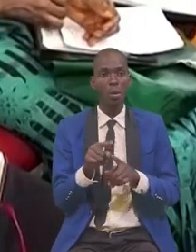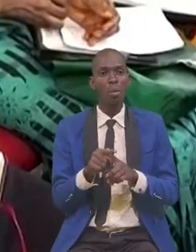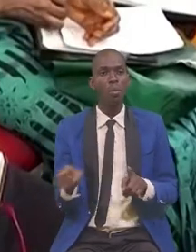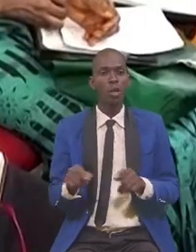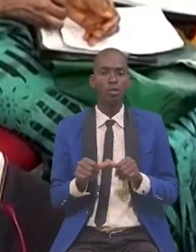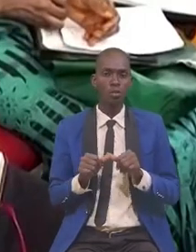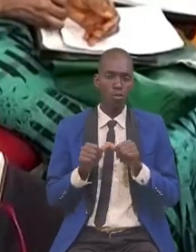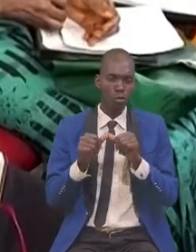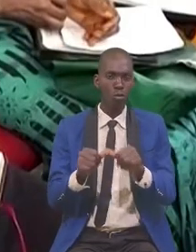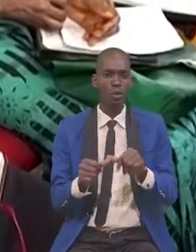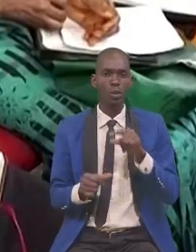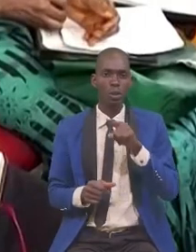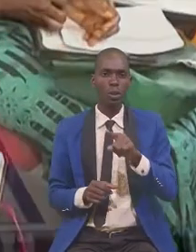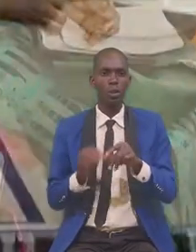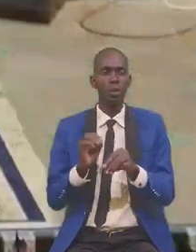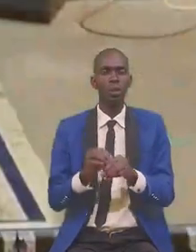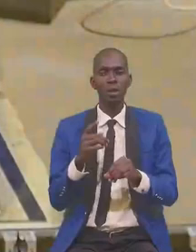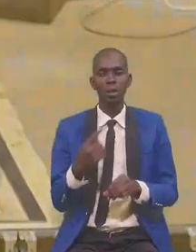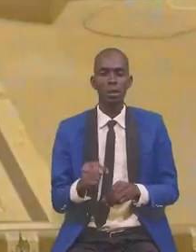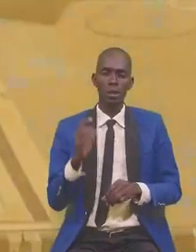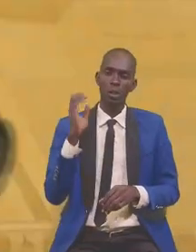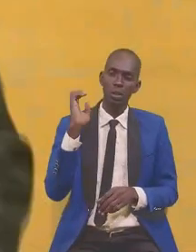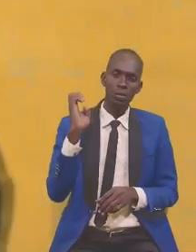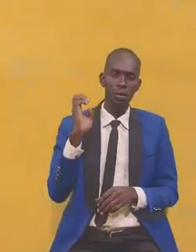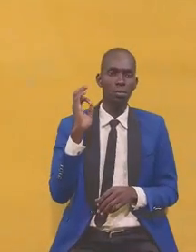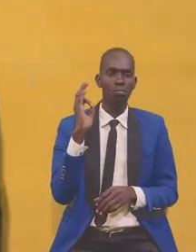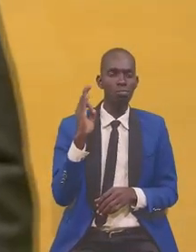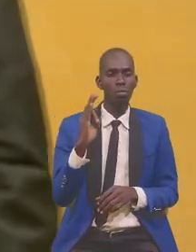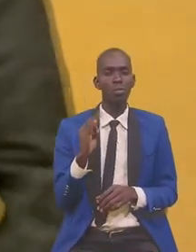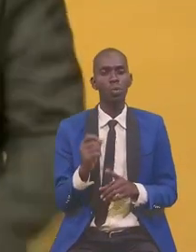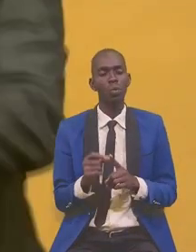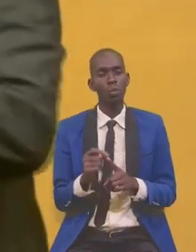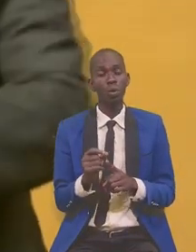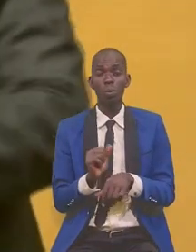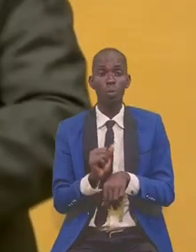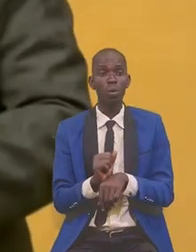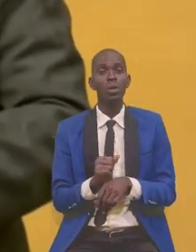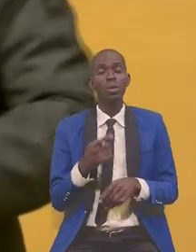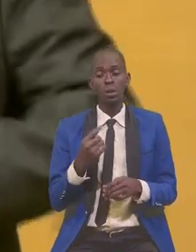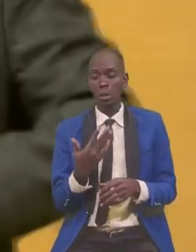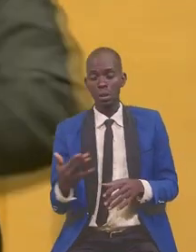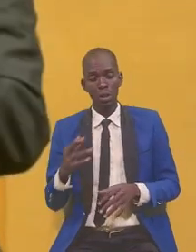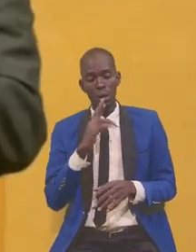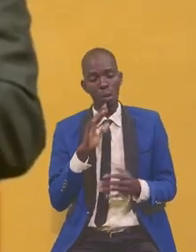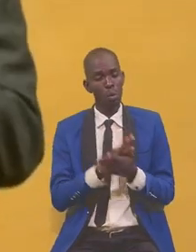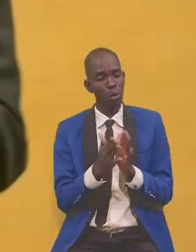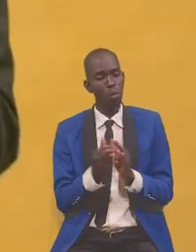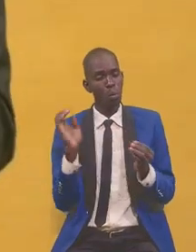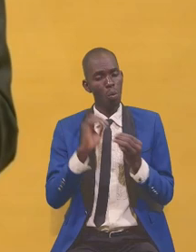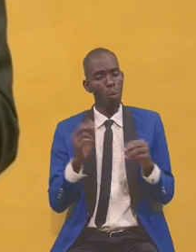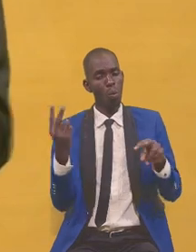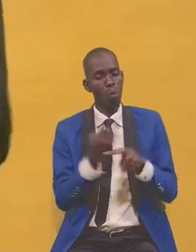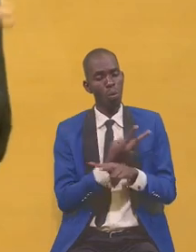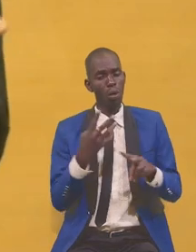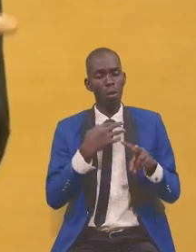continue thou in evangelism, continue thou. The thing is getting worse and worse in the power of